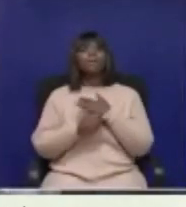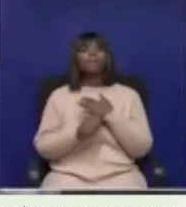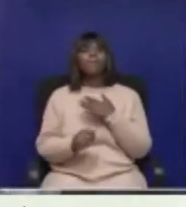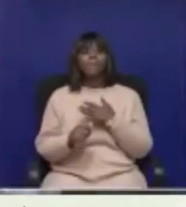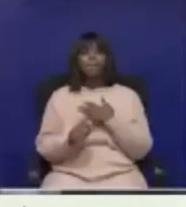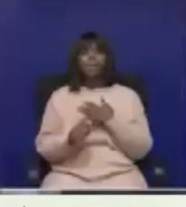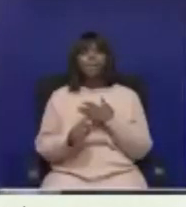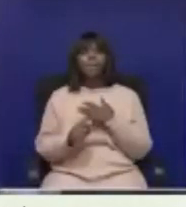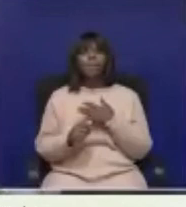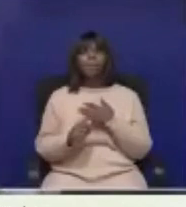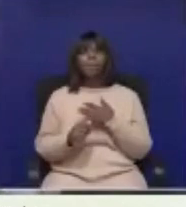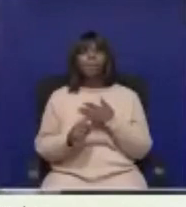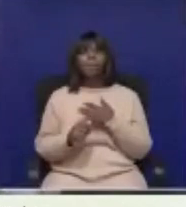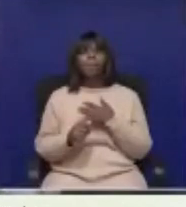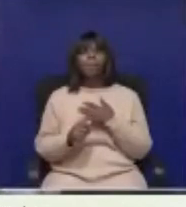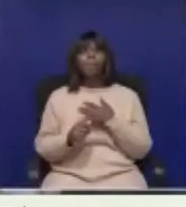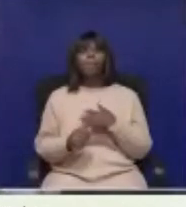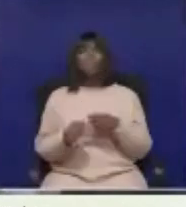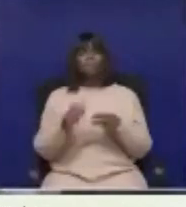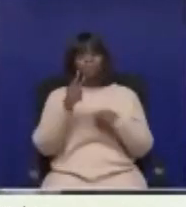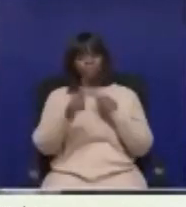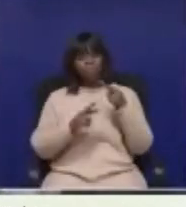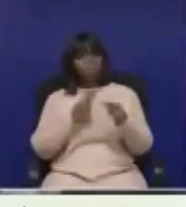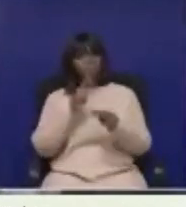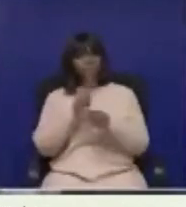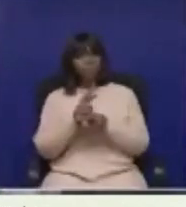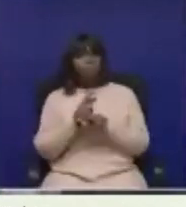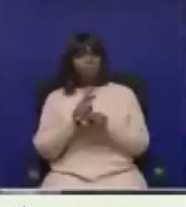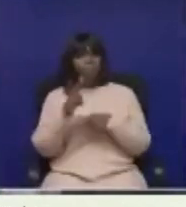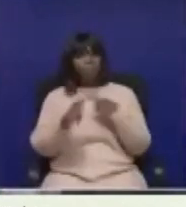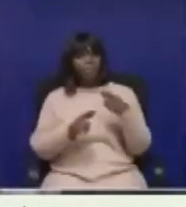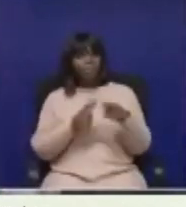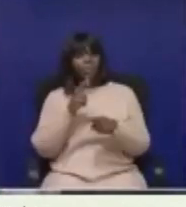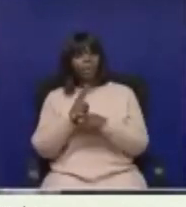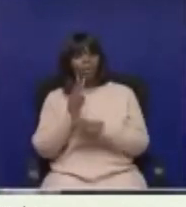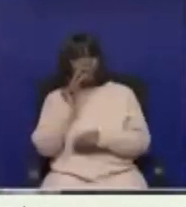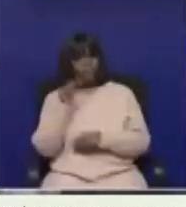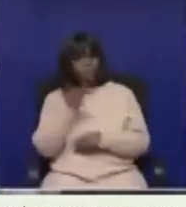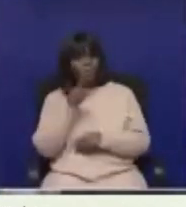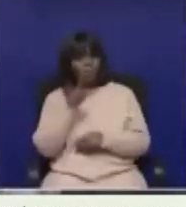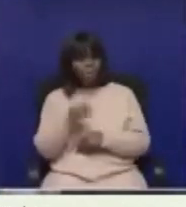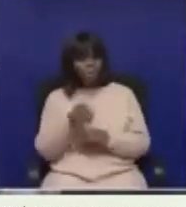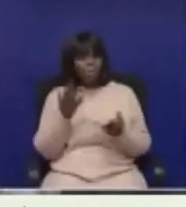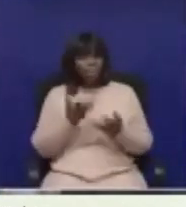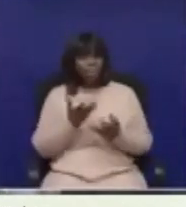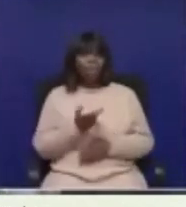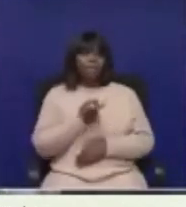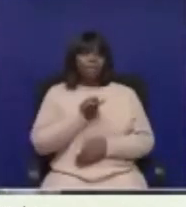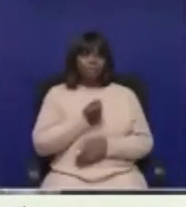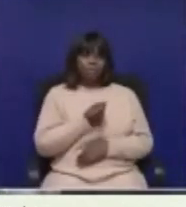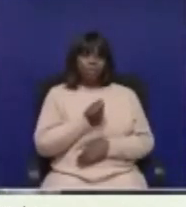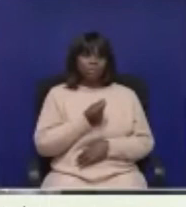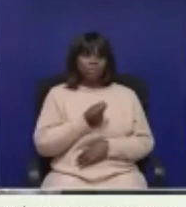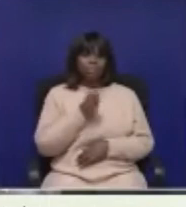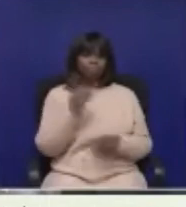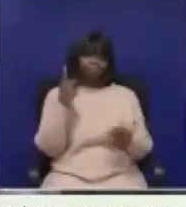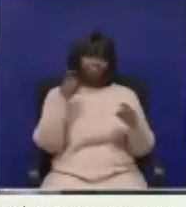for starters must be a review on that price. Here are the complications.